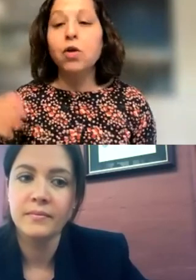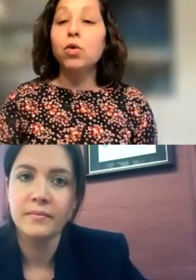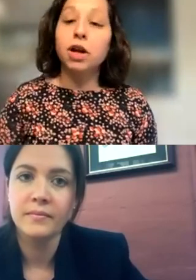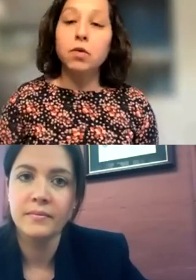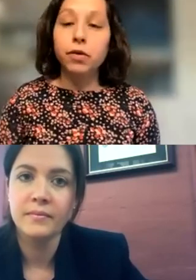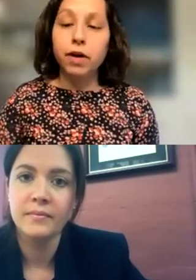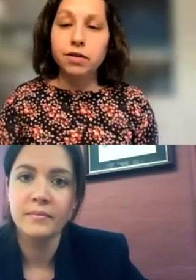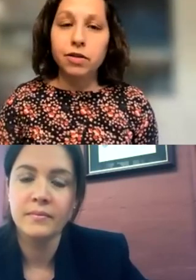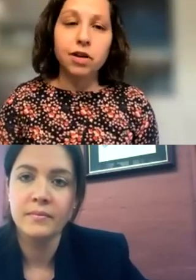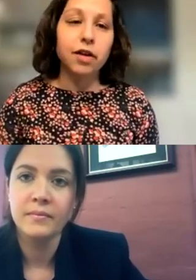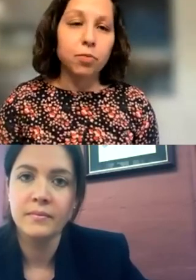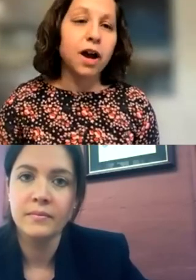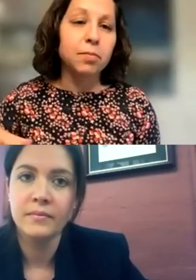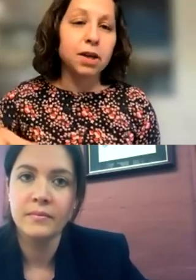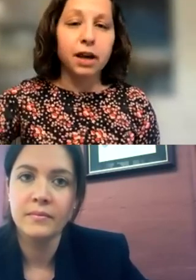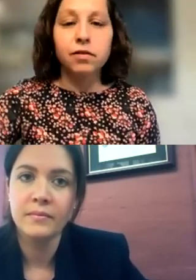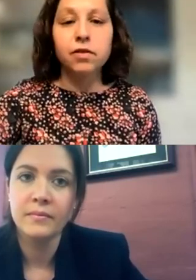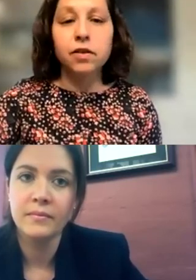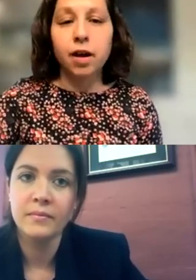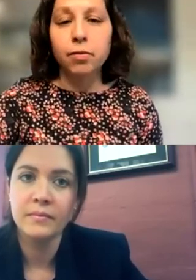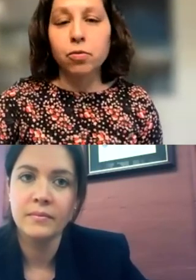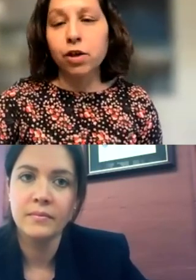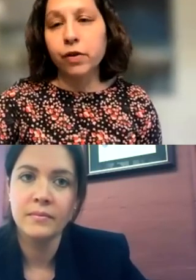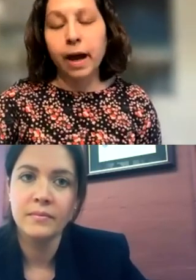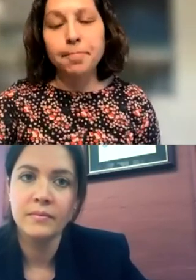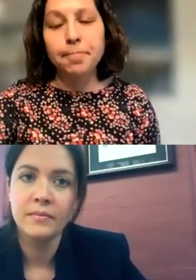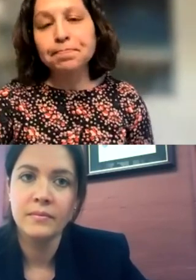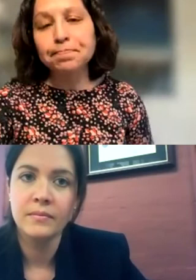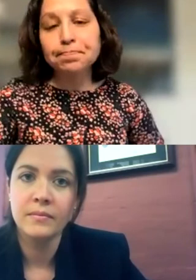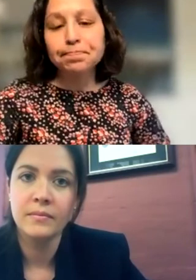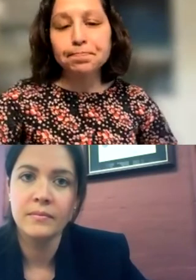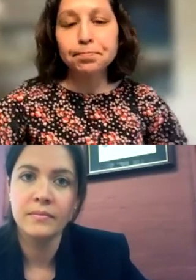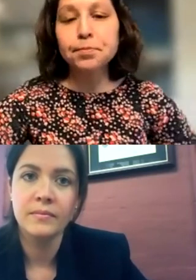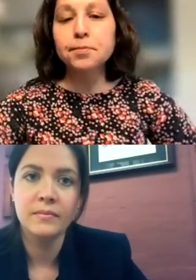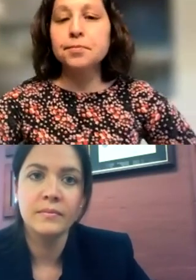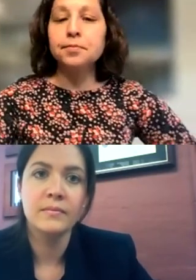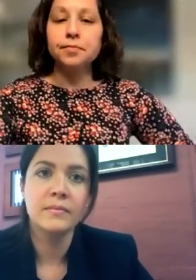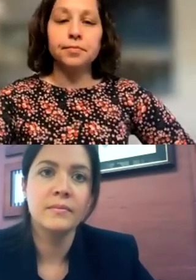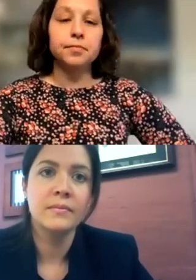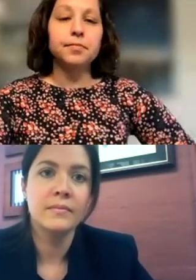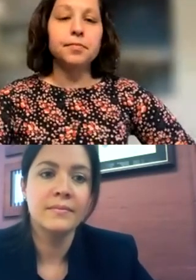with working with the residencies to help accommodate time and space for that?